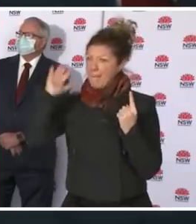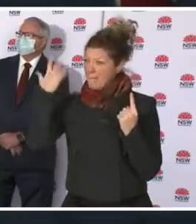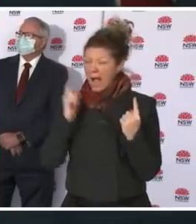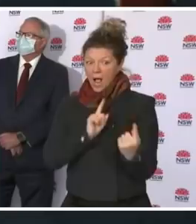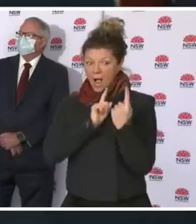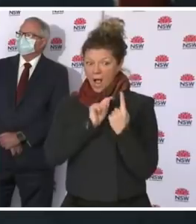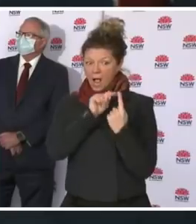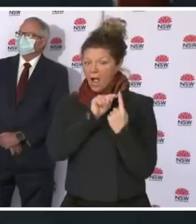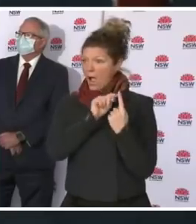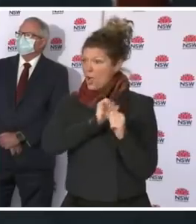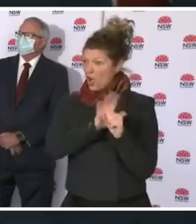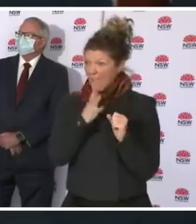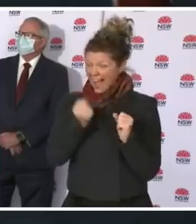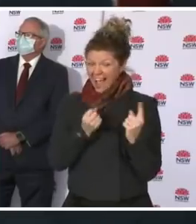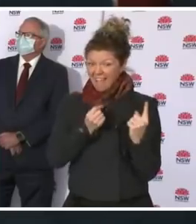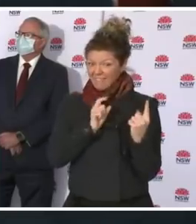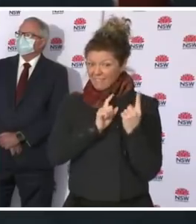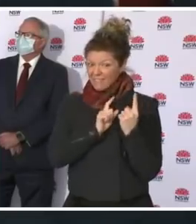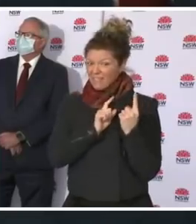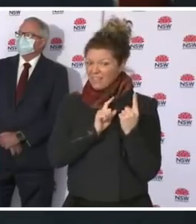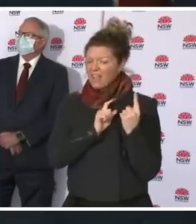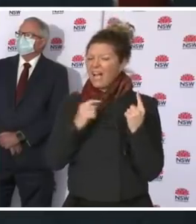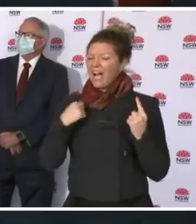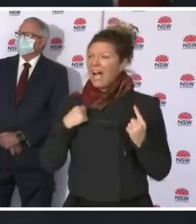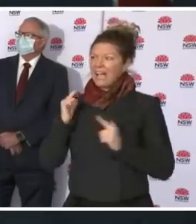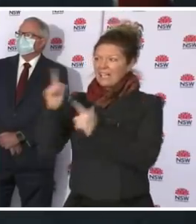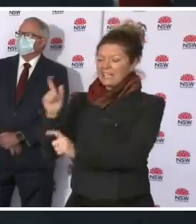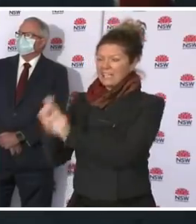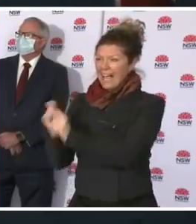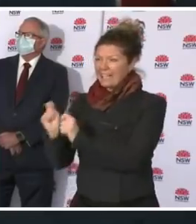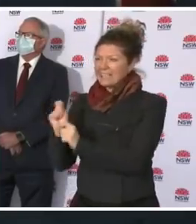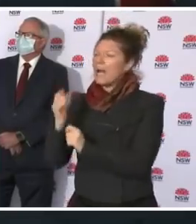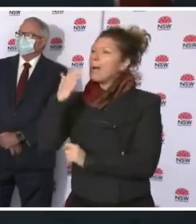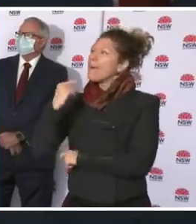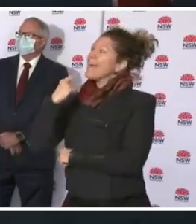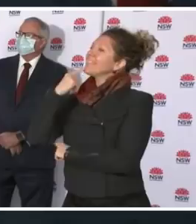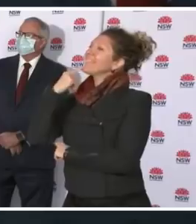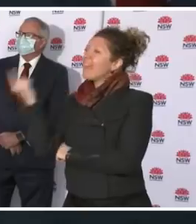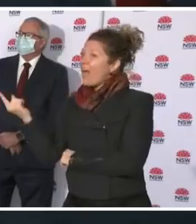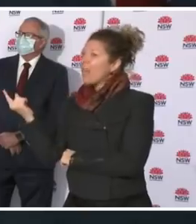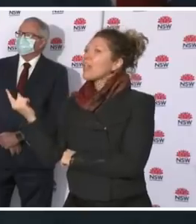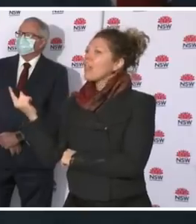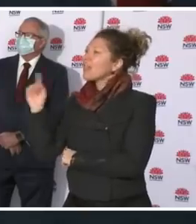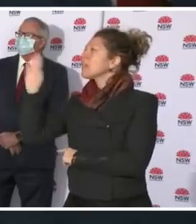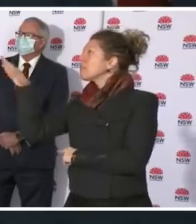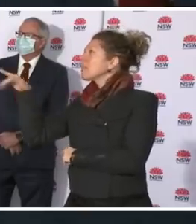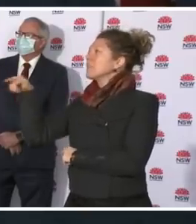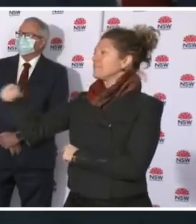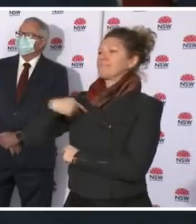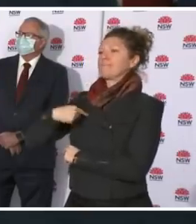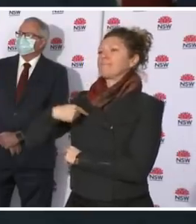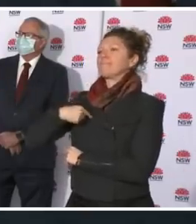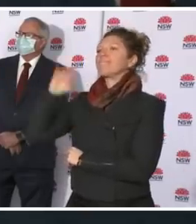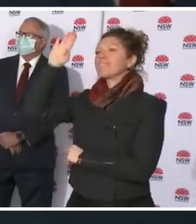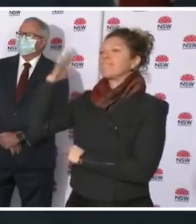in any of the queues, please draw the collector's attention to the fact that you are a close contact and have been